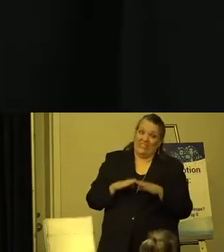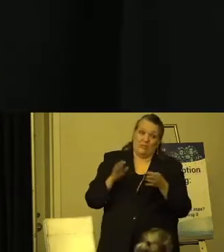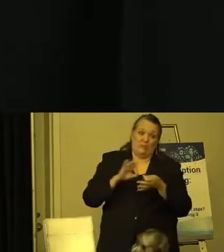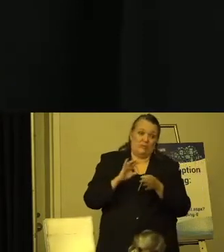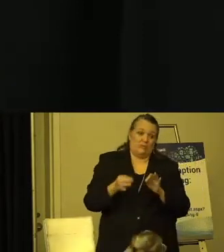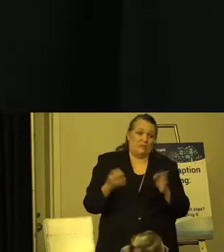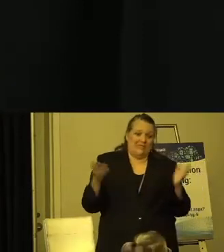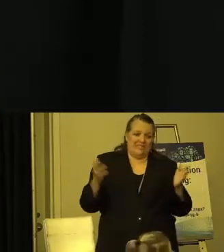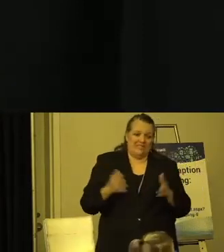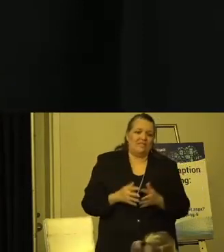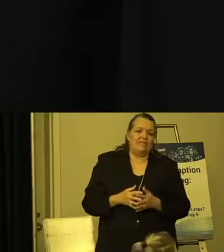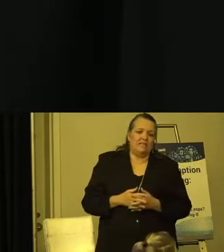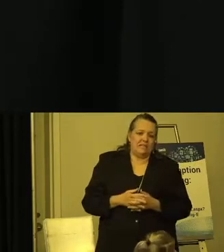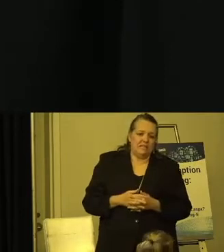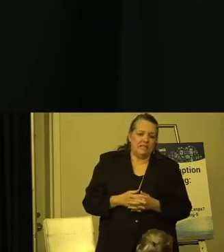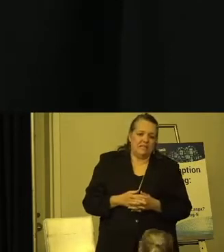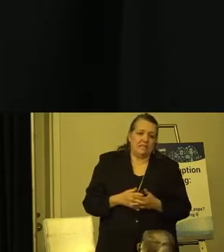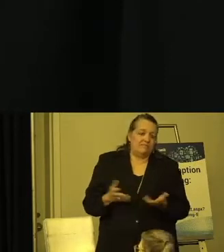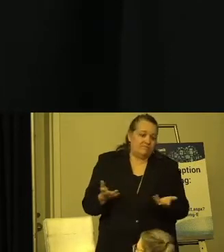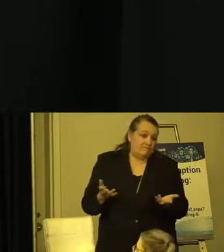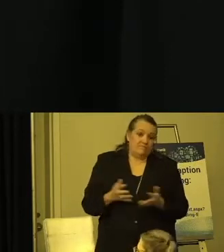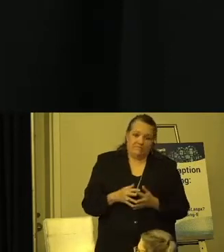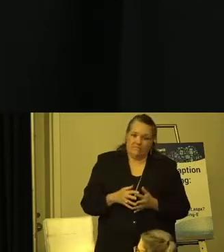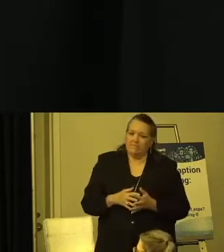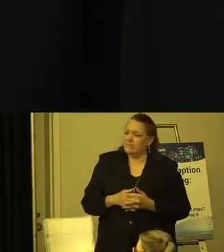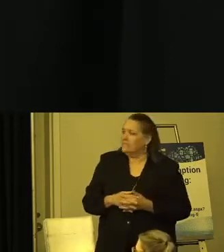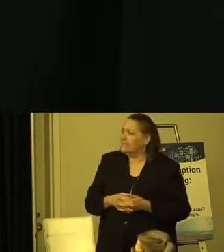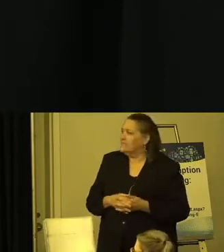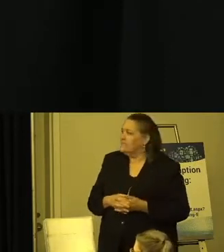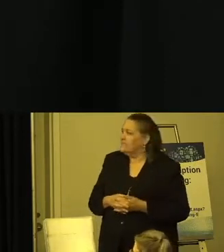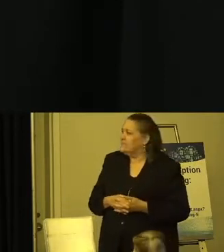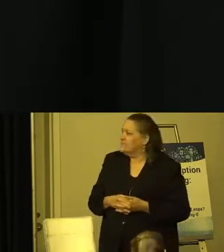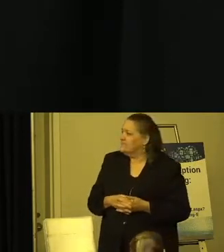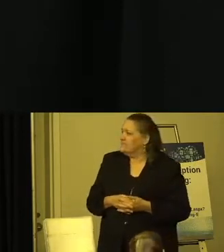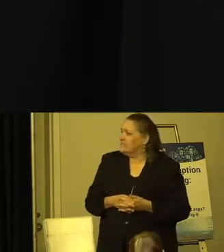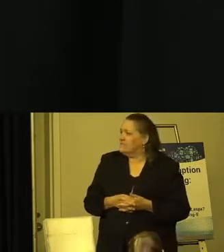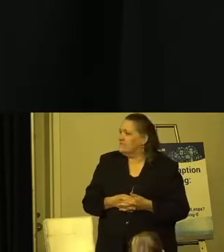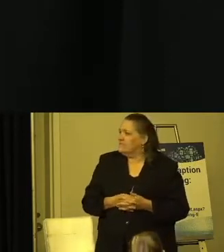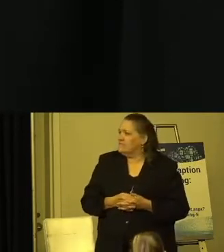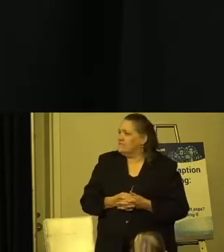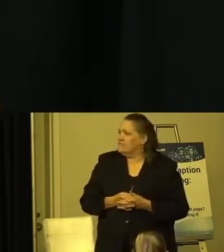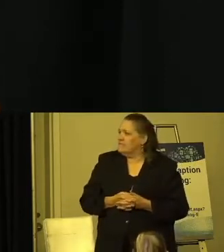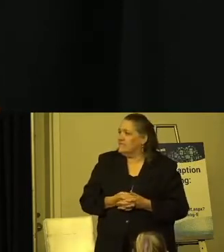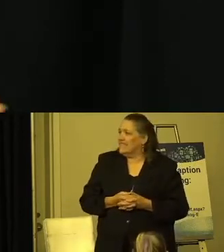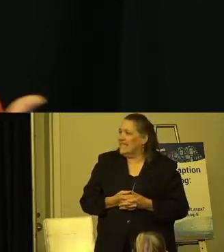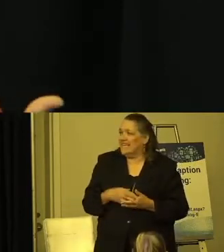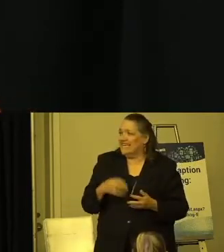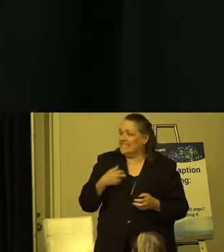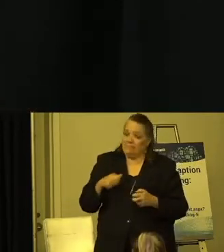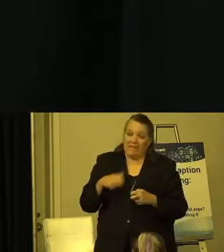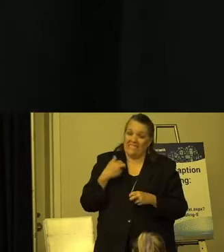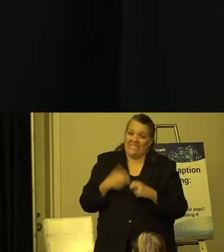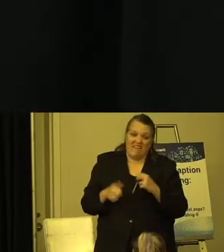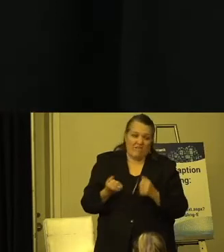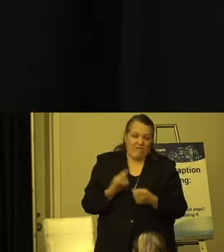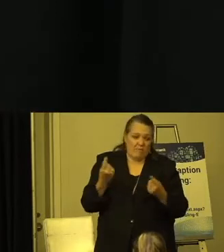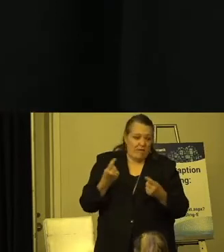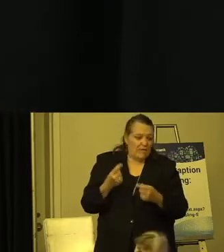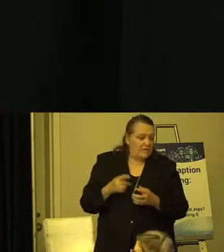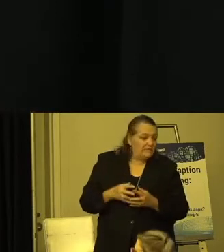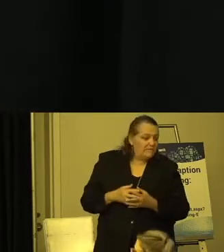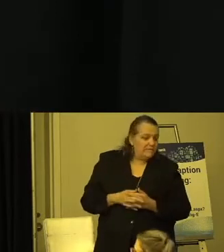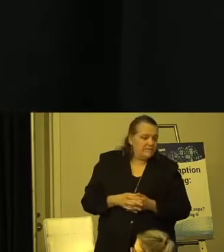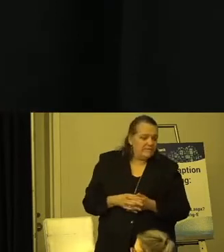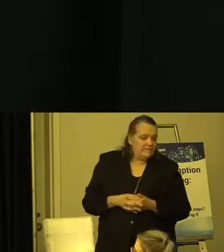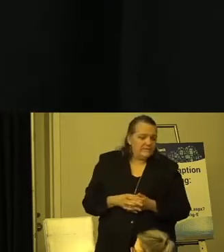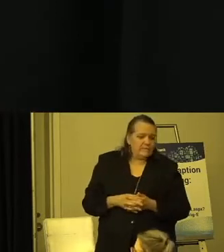Yeah. So I'm doing great, thanks. It's been a tough stretch, I think, for everybody during the